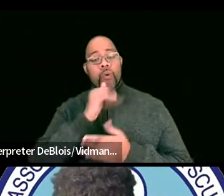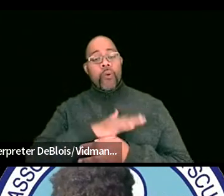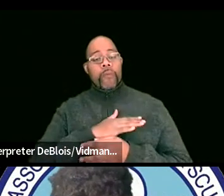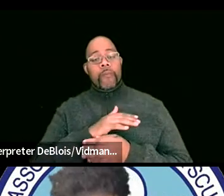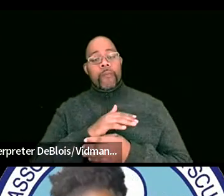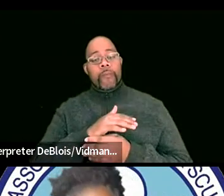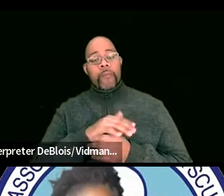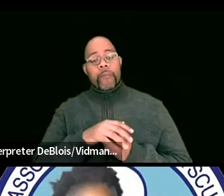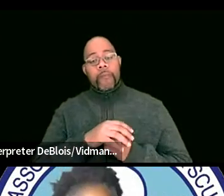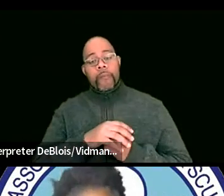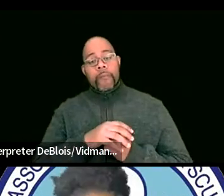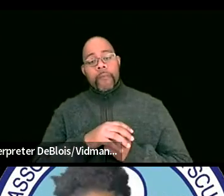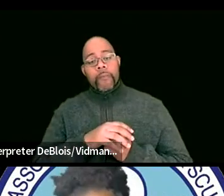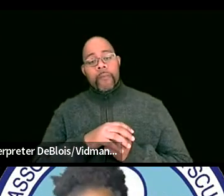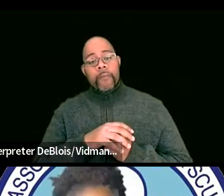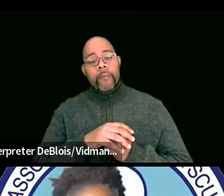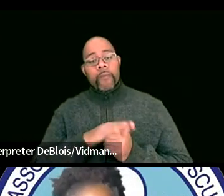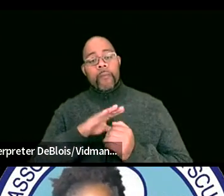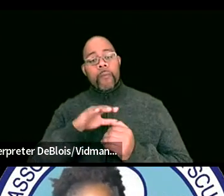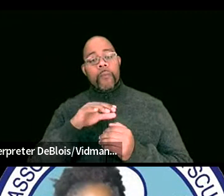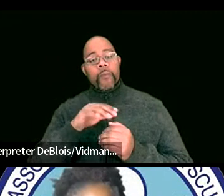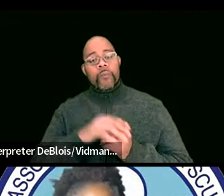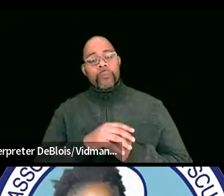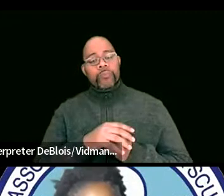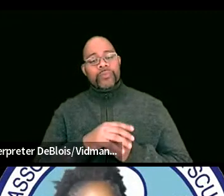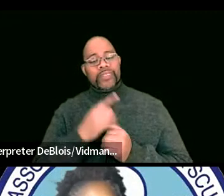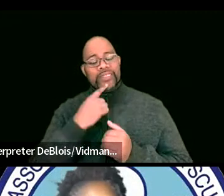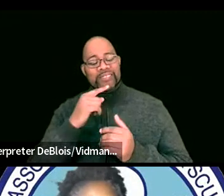hall dive. Oh goodness,